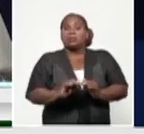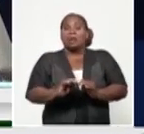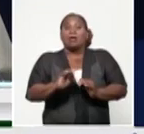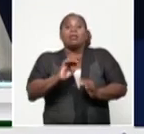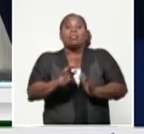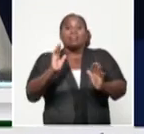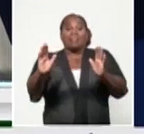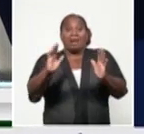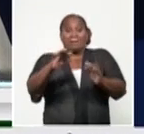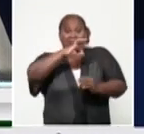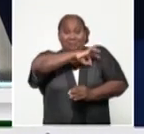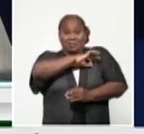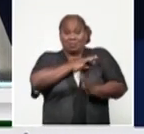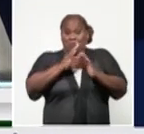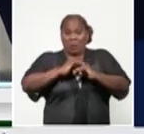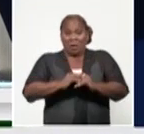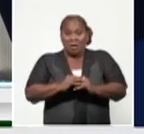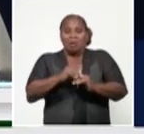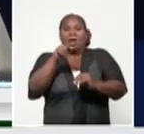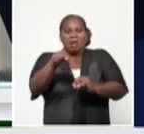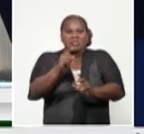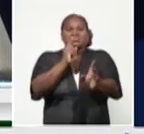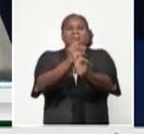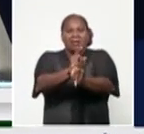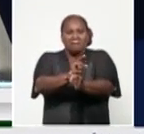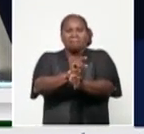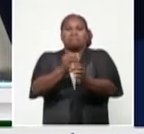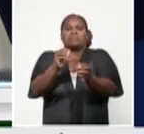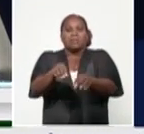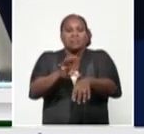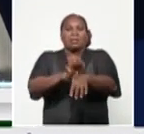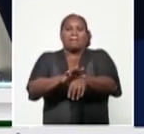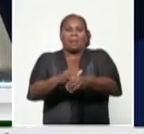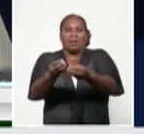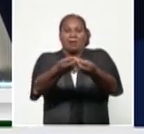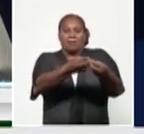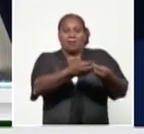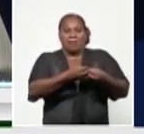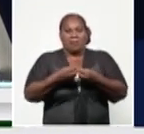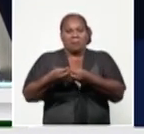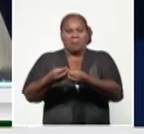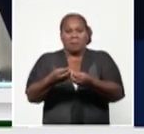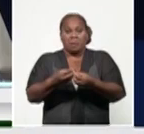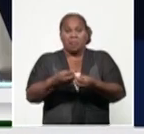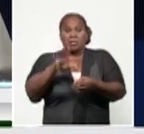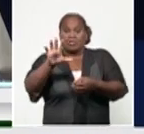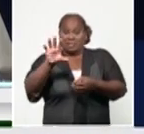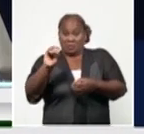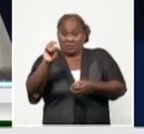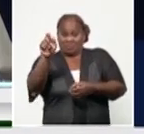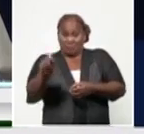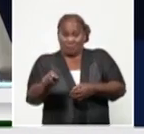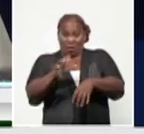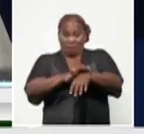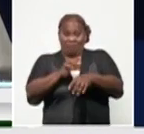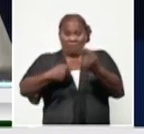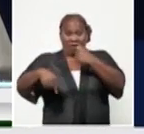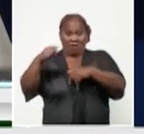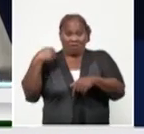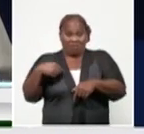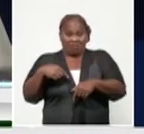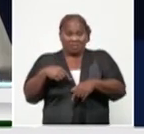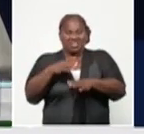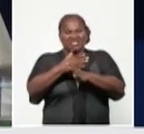just how dangerous the virus is, because an absence of symptoms means that it's impossible to know who has it and who